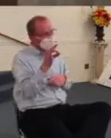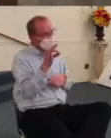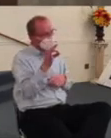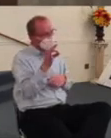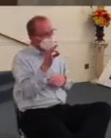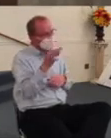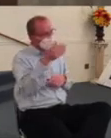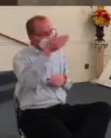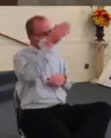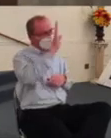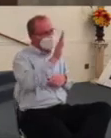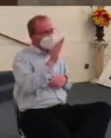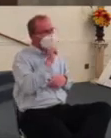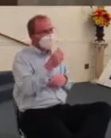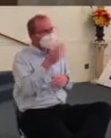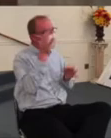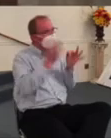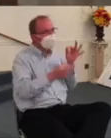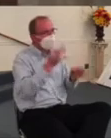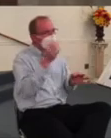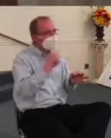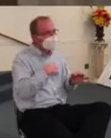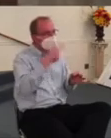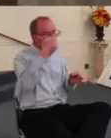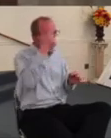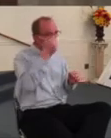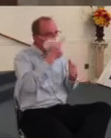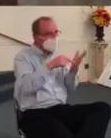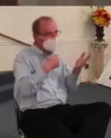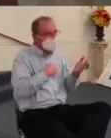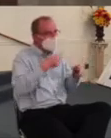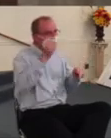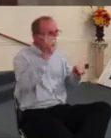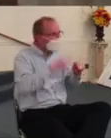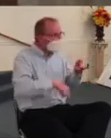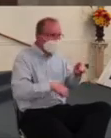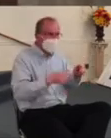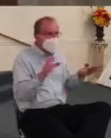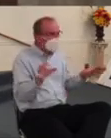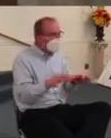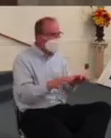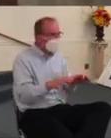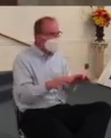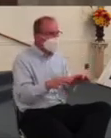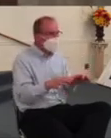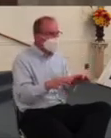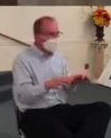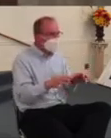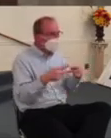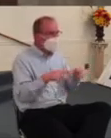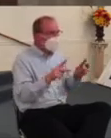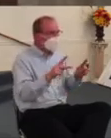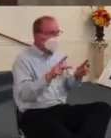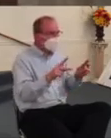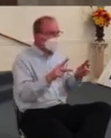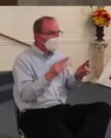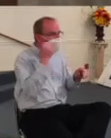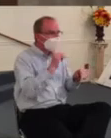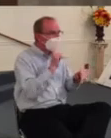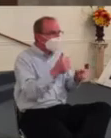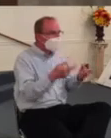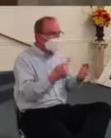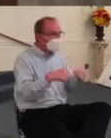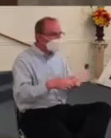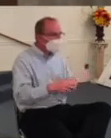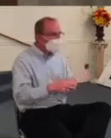what I can't do, for the opportunities that don't come, but for taking advantage of what